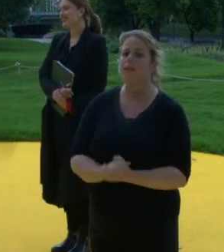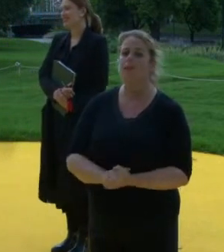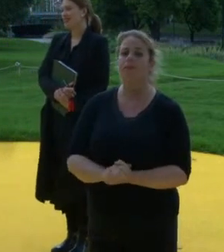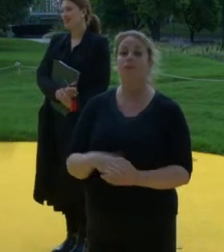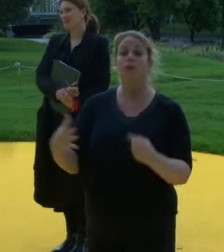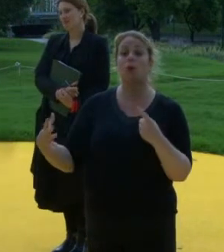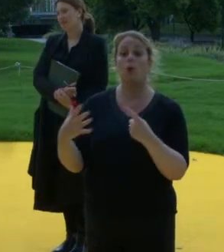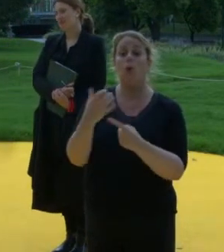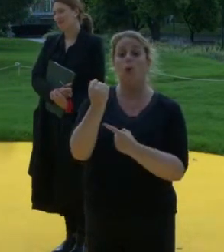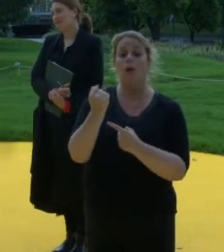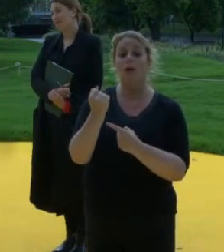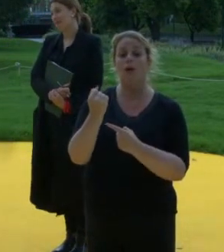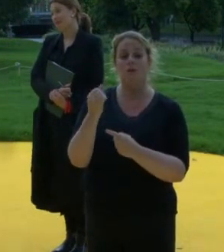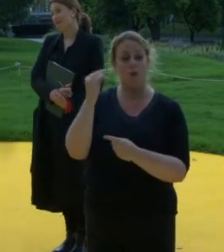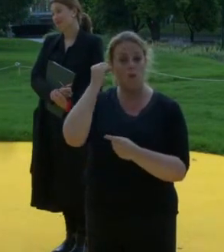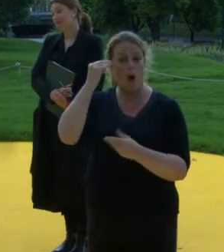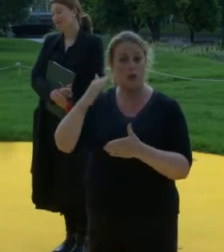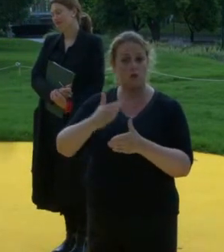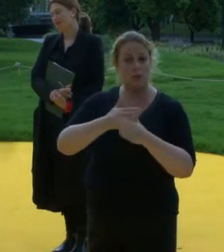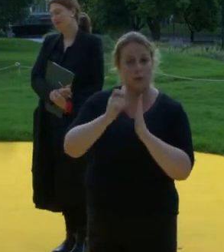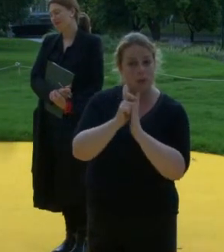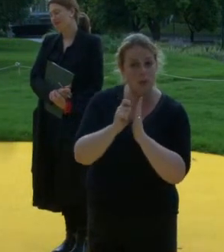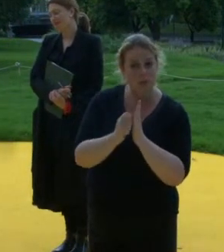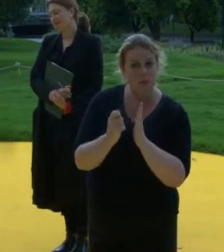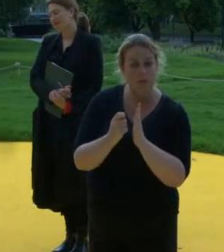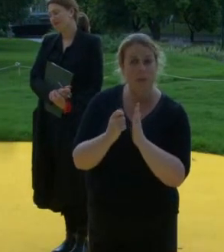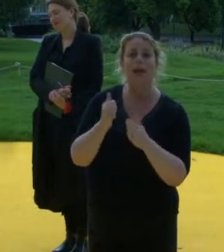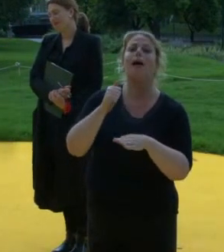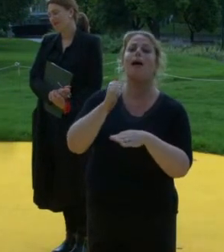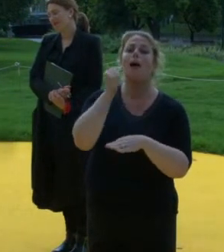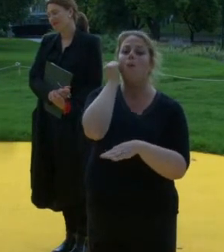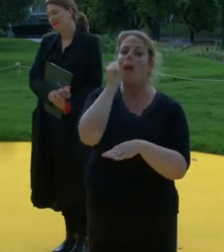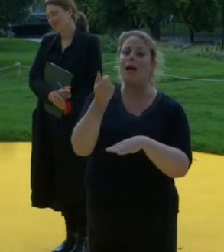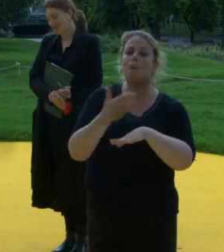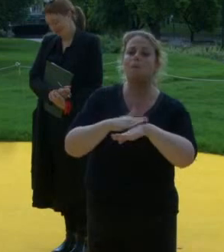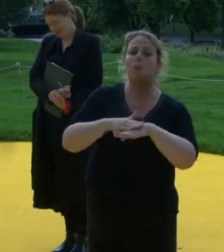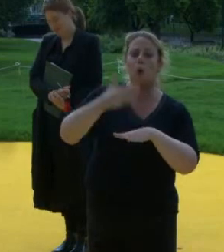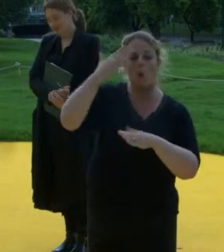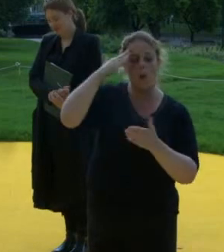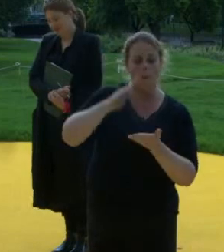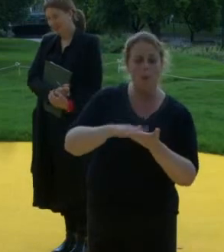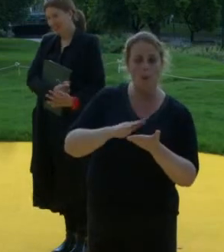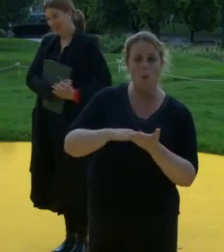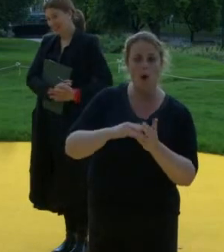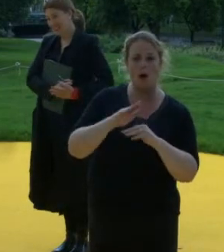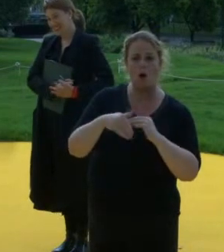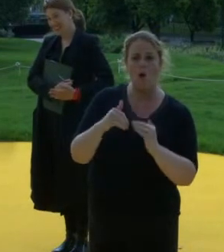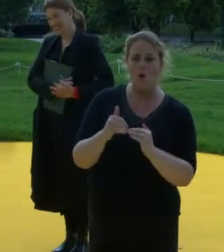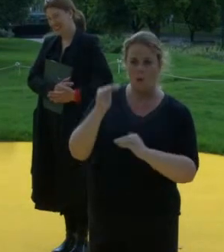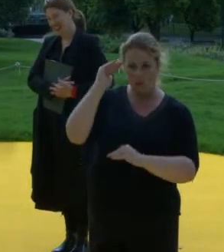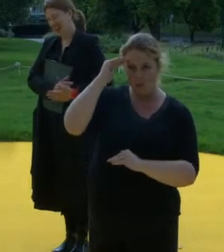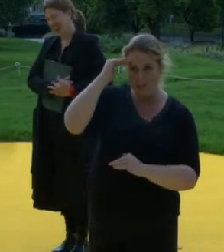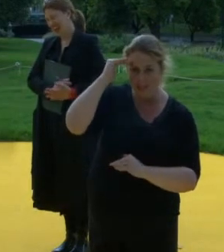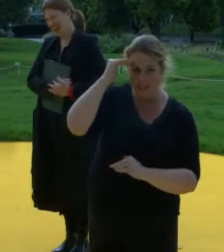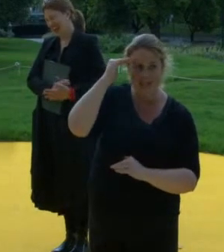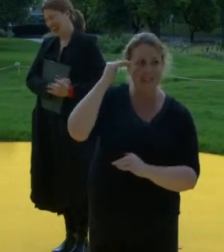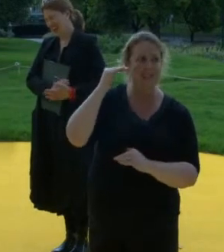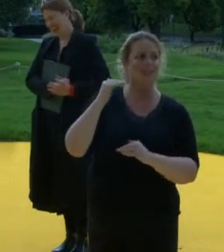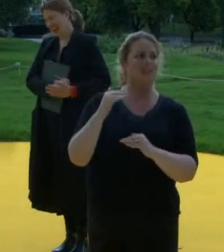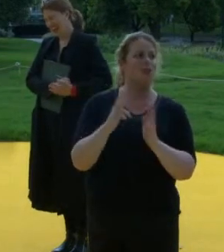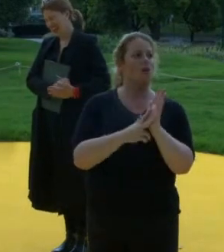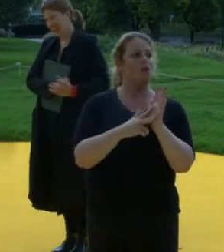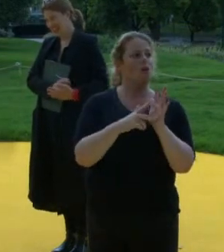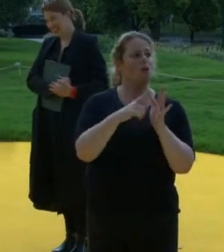The winner of the prize for Indigenous writing is Black and Blue, a memoir of racism and resilience by Veronica Goree, Scribe